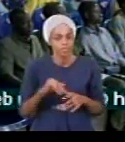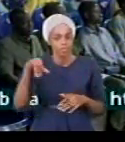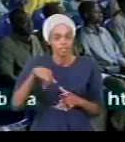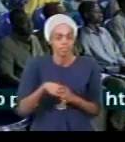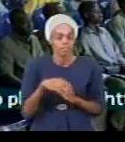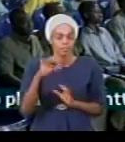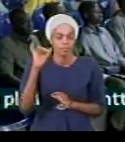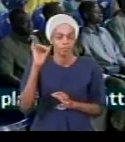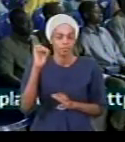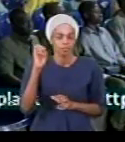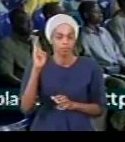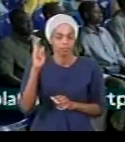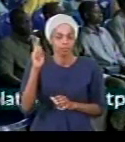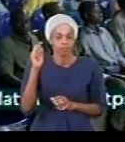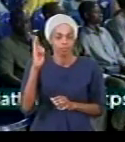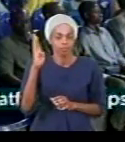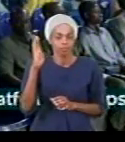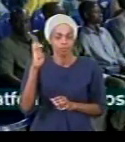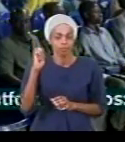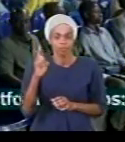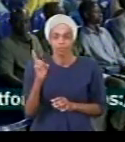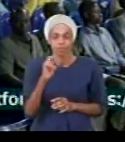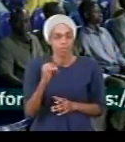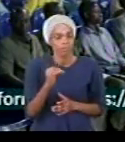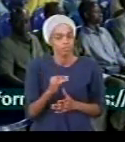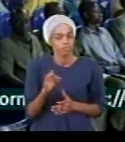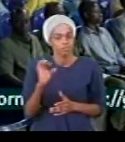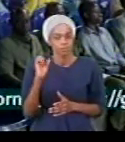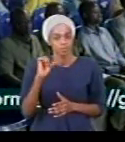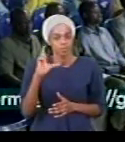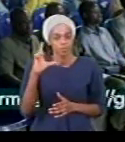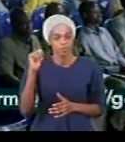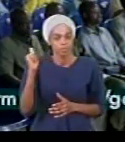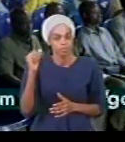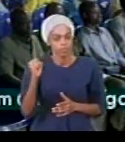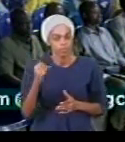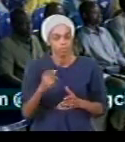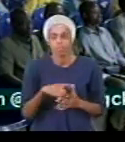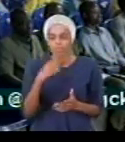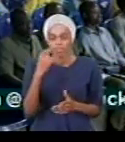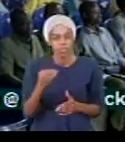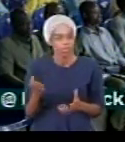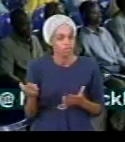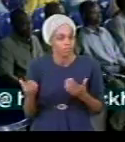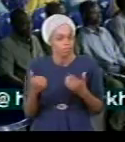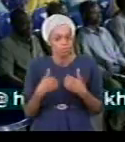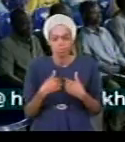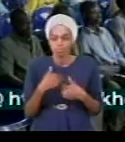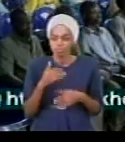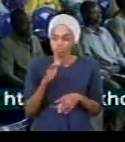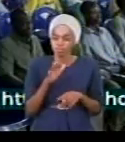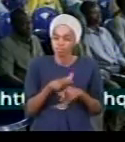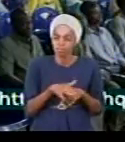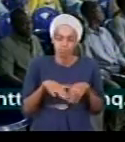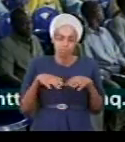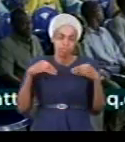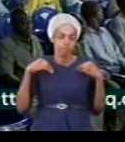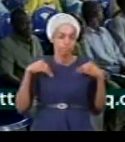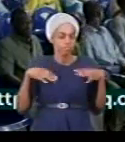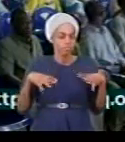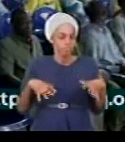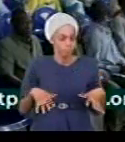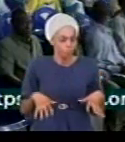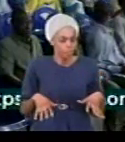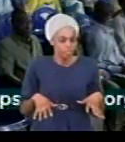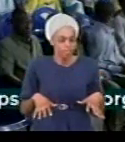from depression, but tonight there has been a release, total transformation and